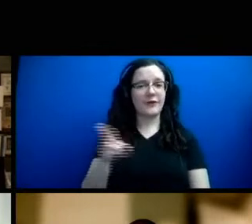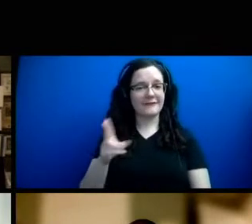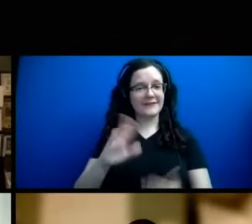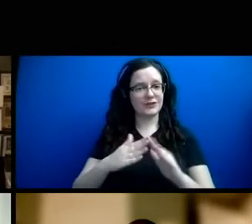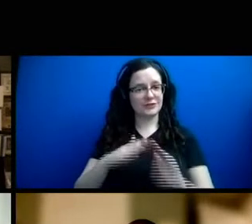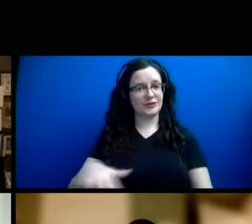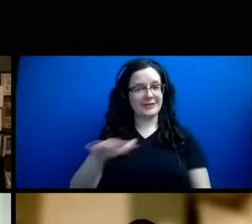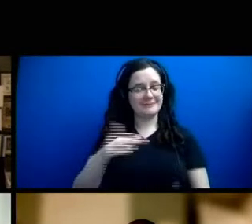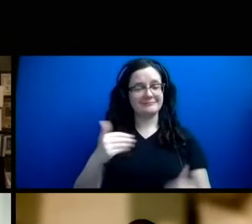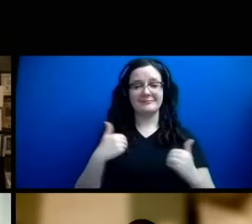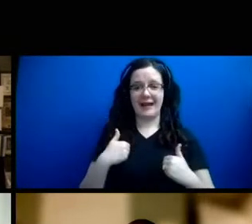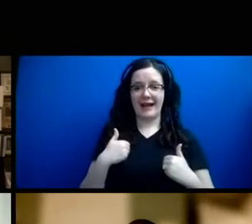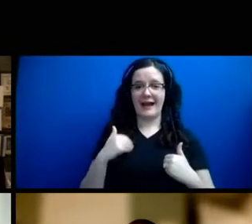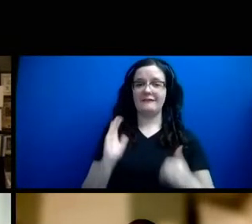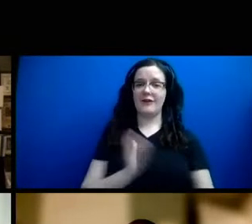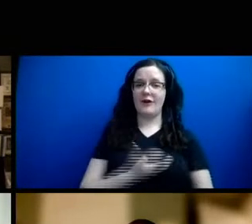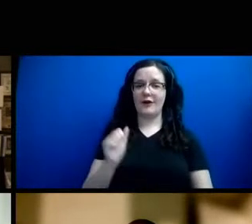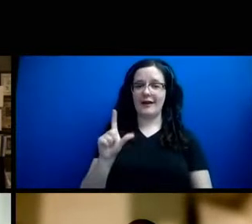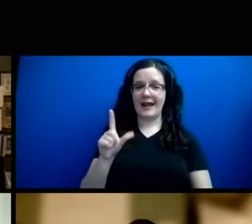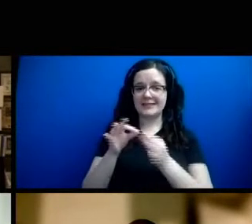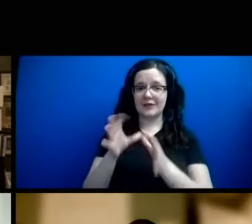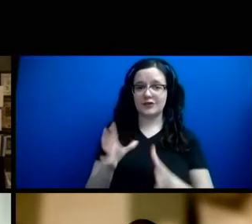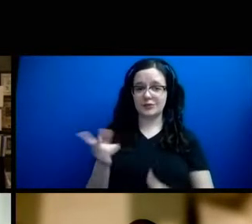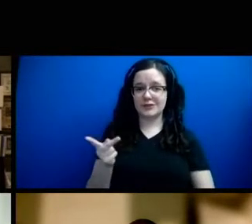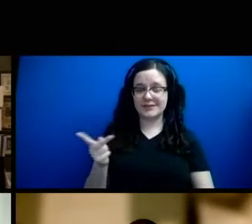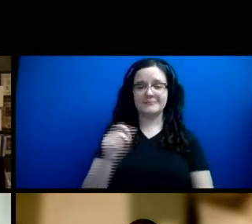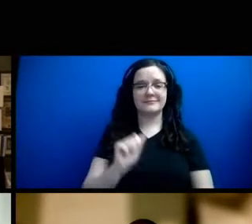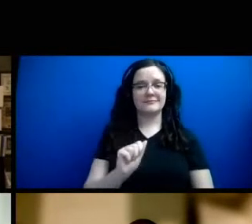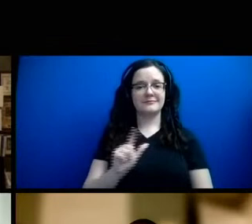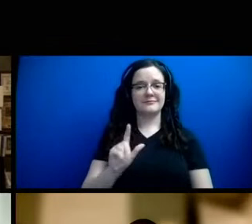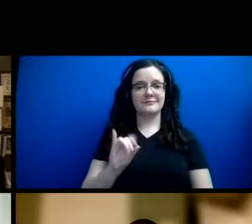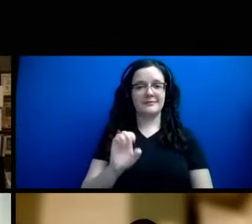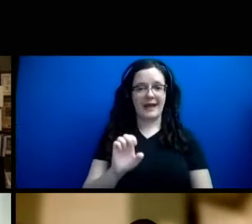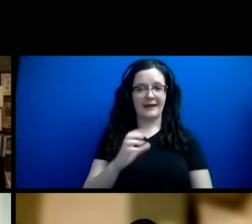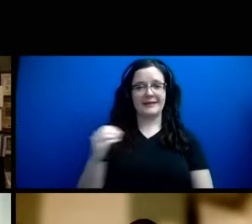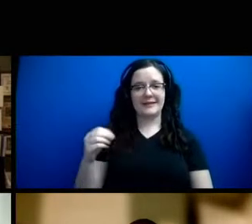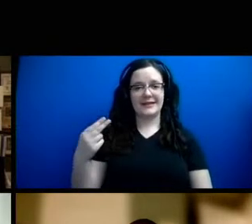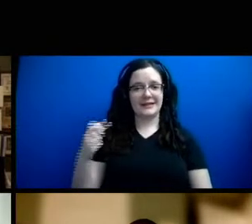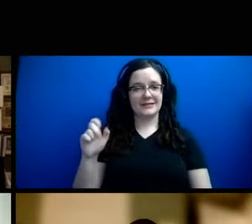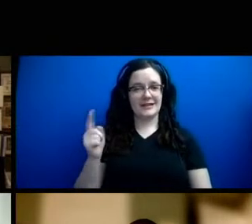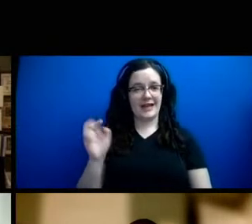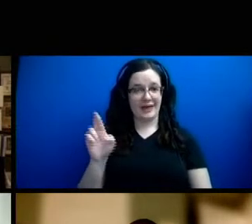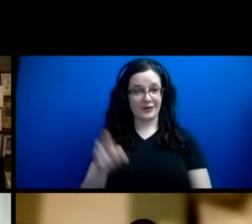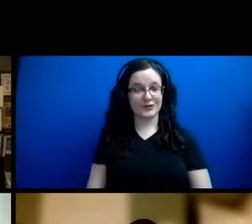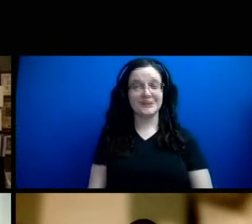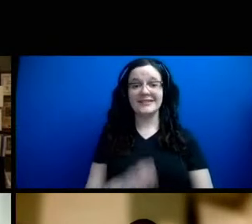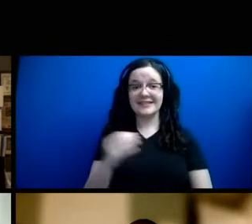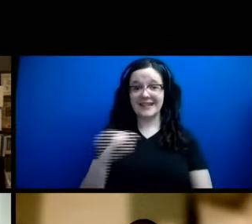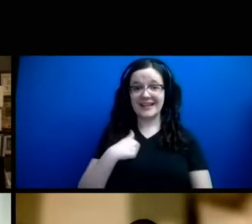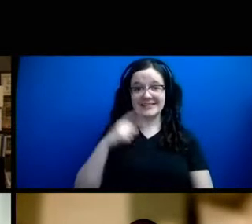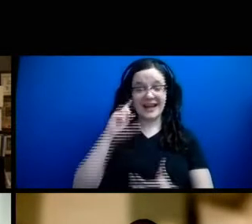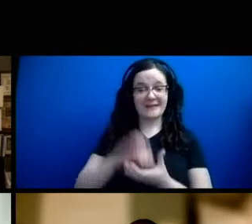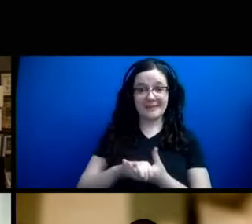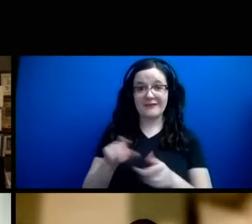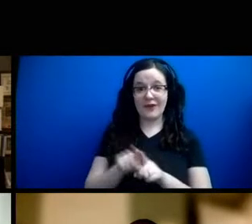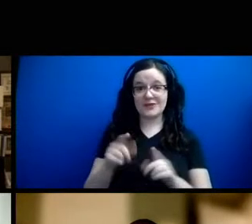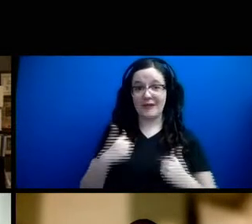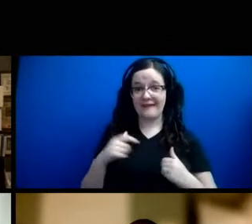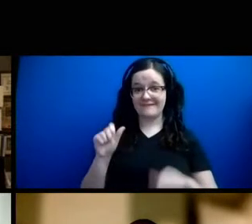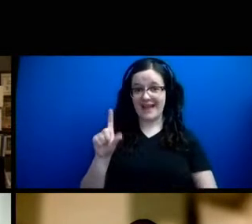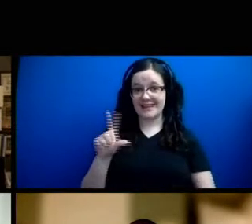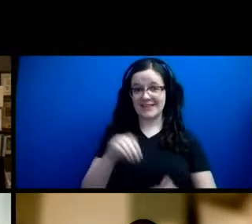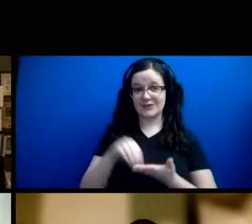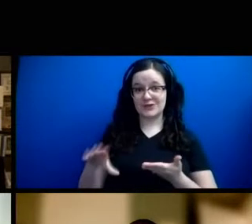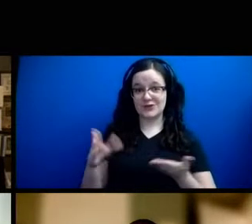our ASL interpreters, Allie and Heather. And I believe we have an ASL student here